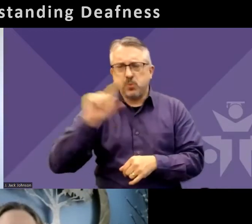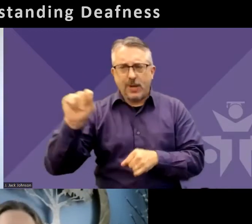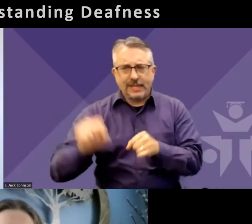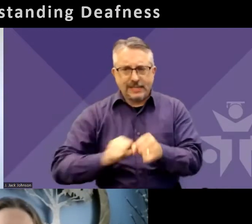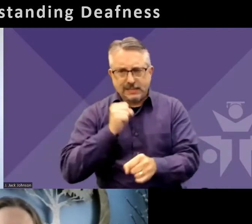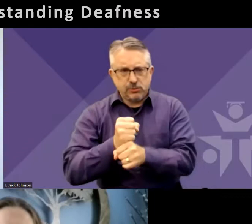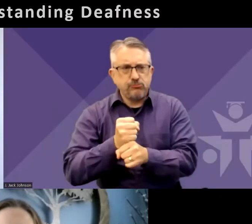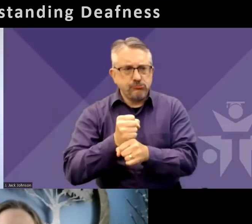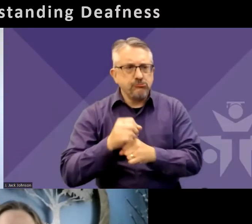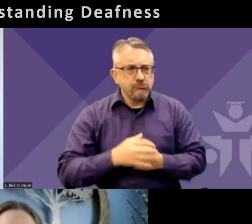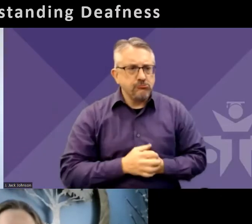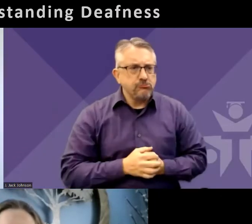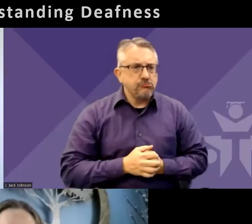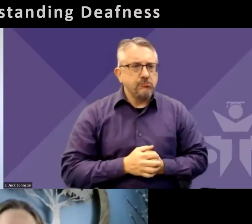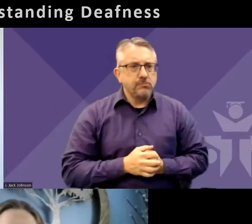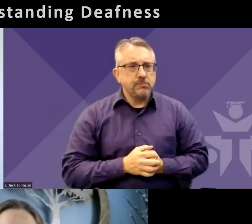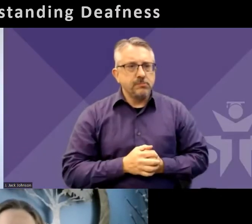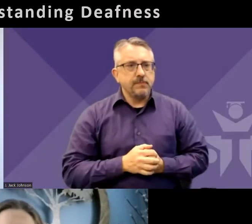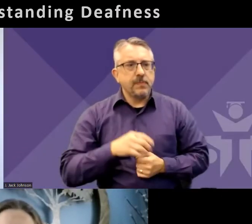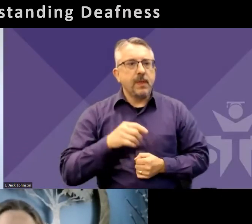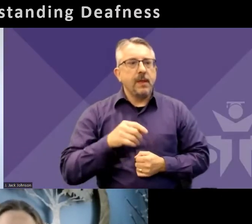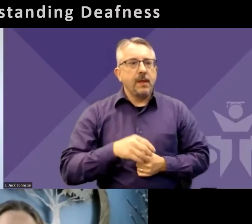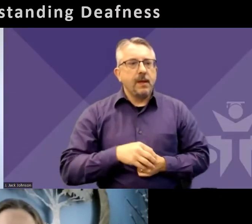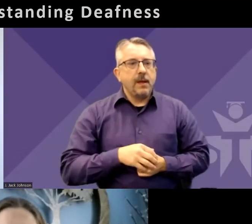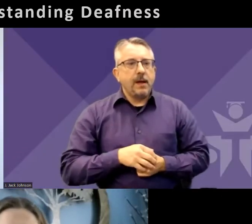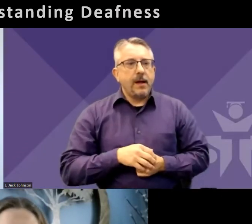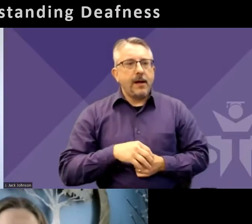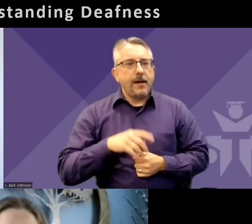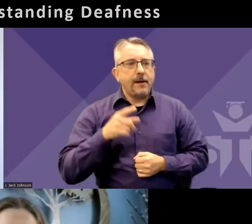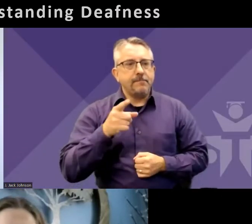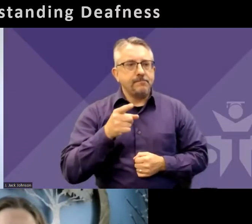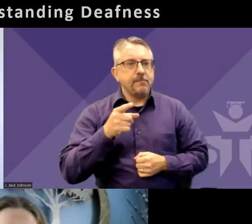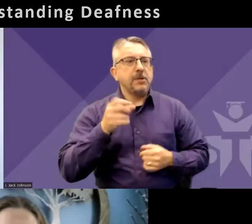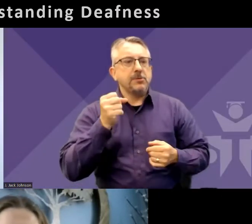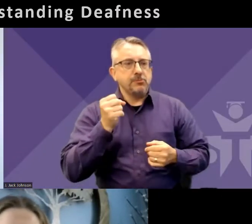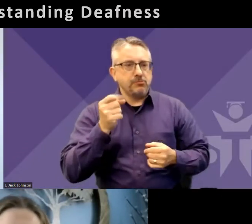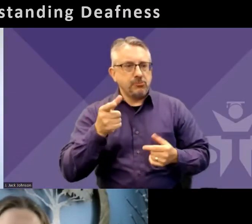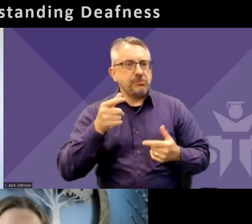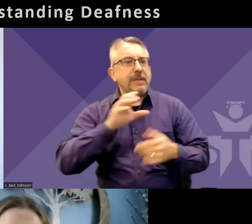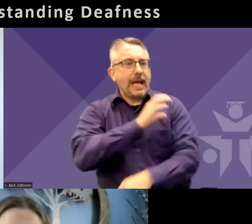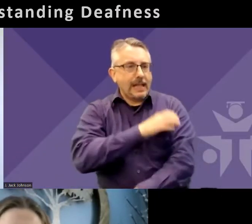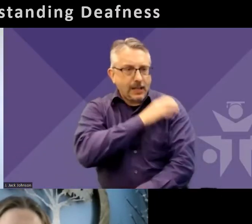here at the Tennessee School for the Deaf 20 years ago.